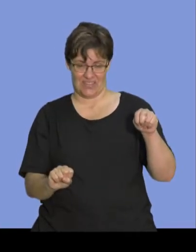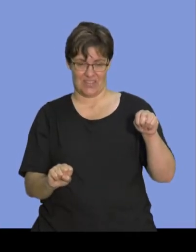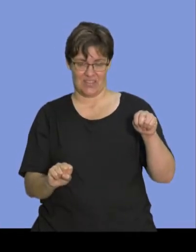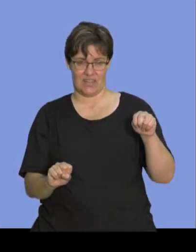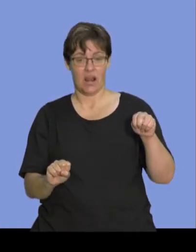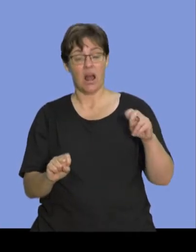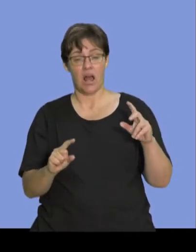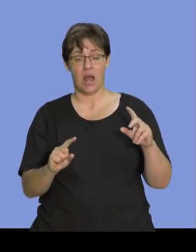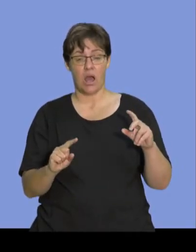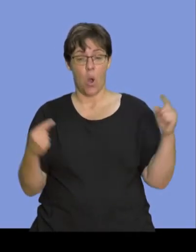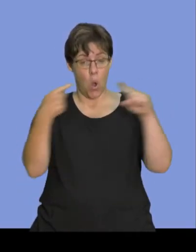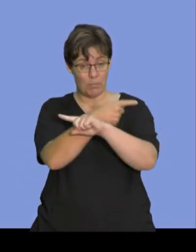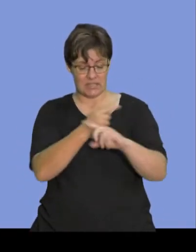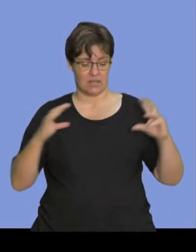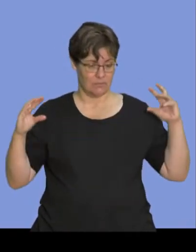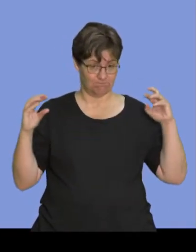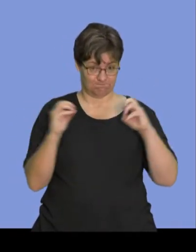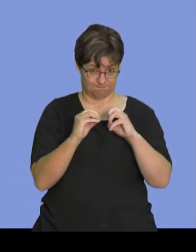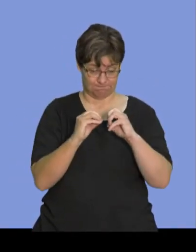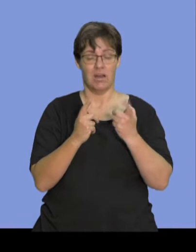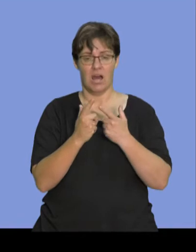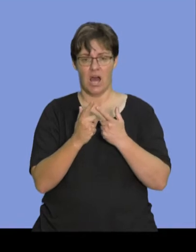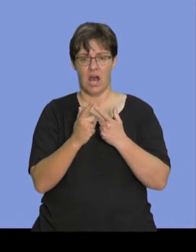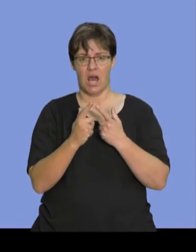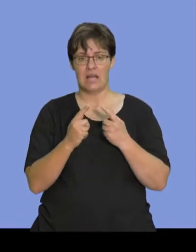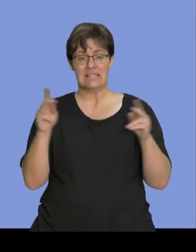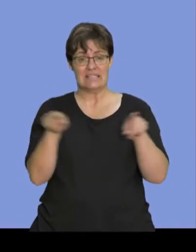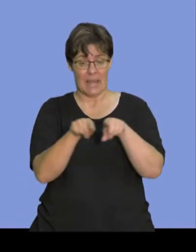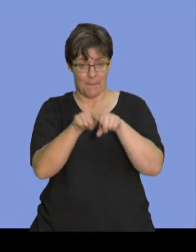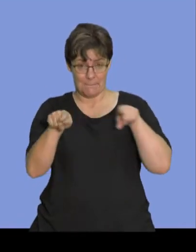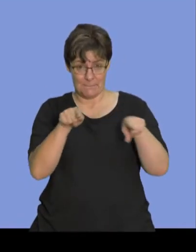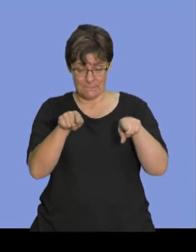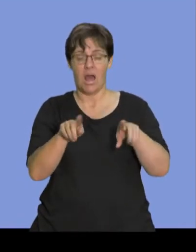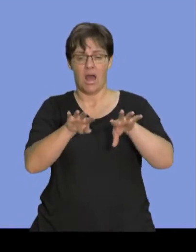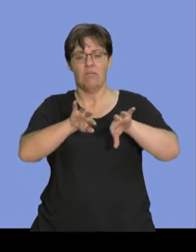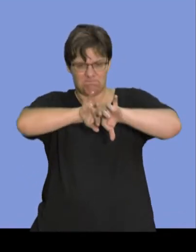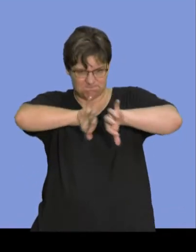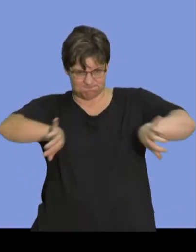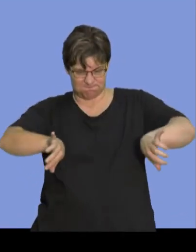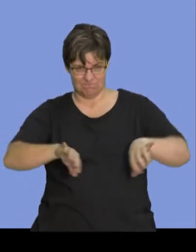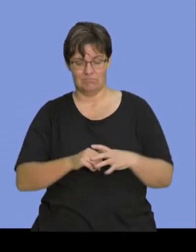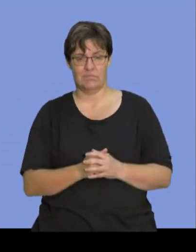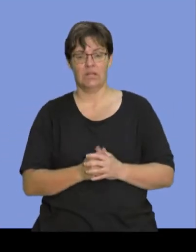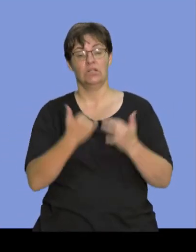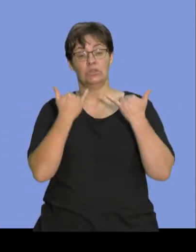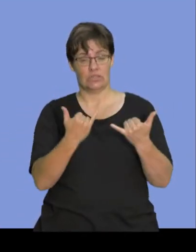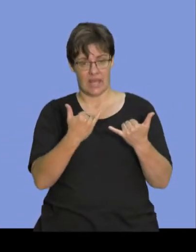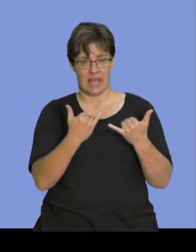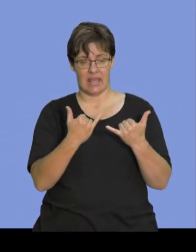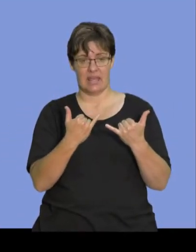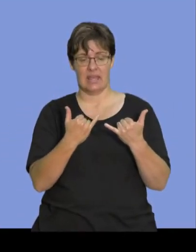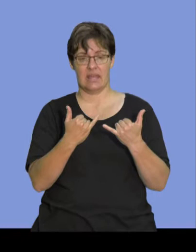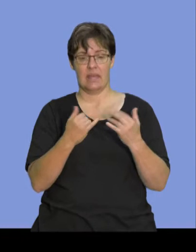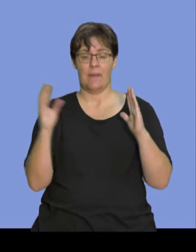attraction between opposite poles, and repulsion between like poles. So our focus for today is on the magnetic